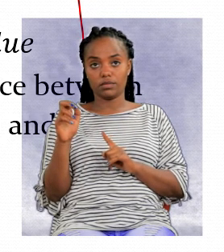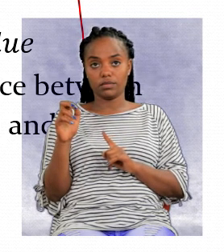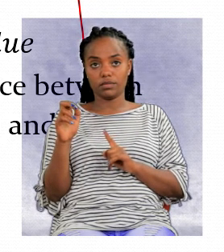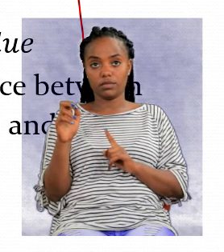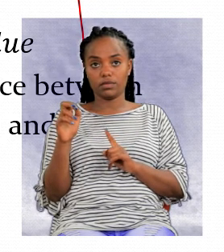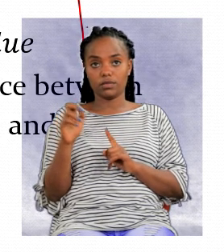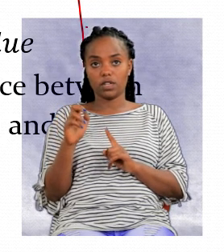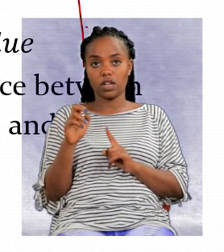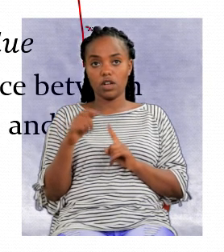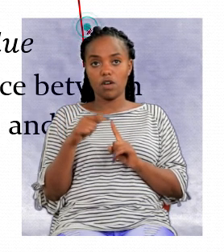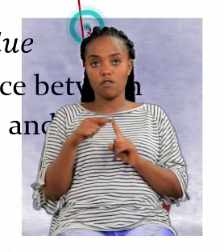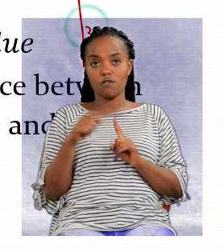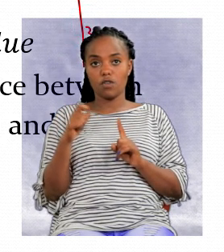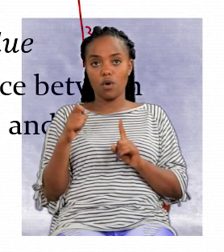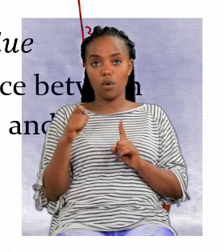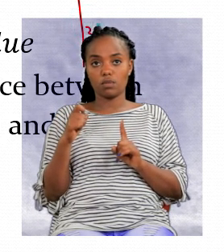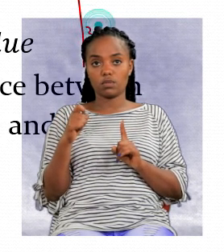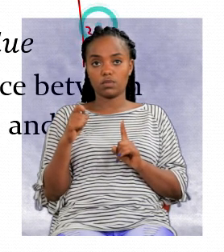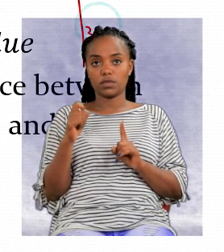from